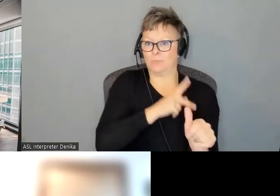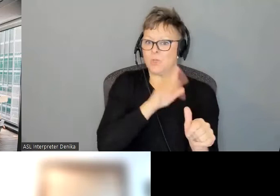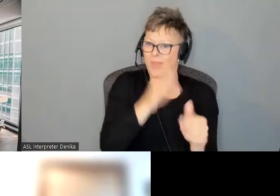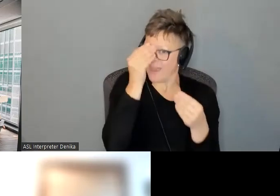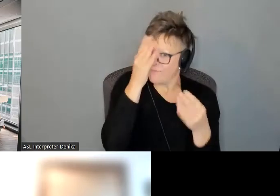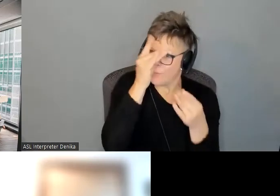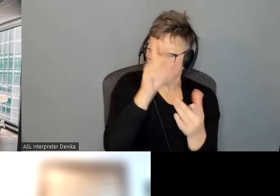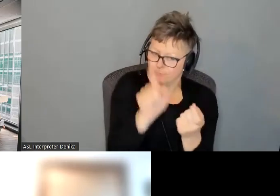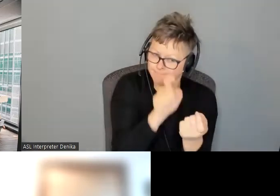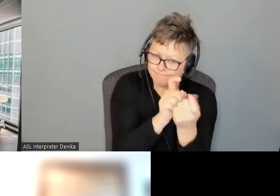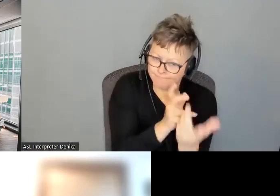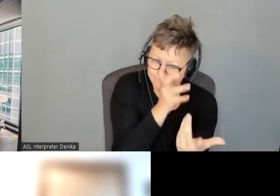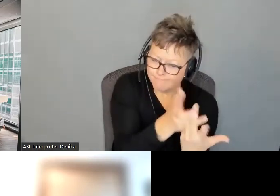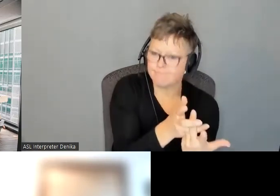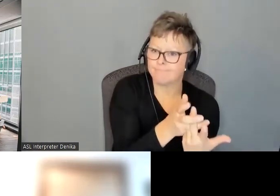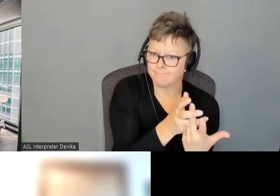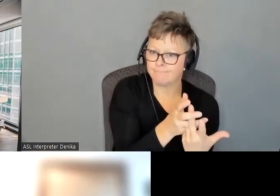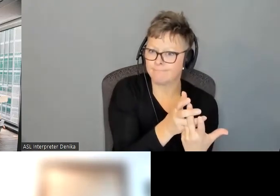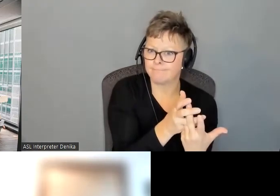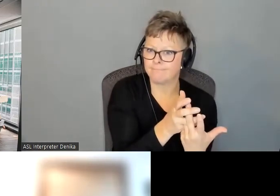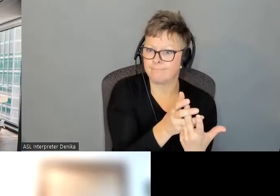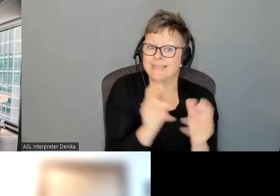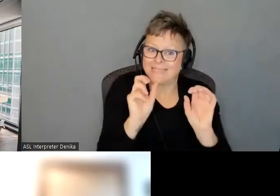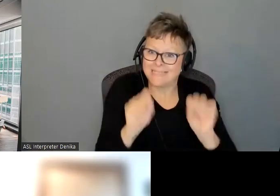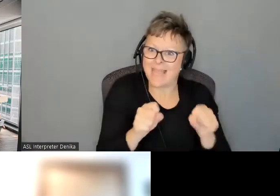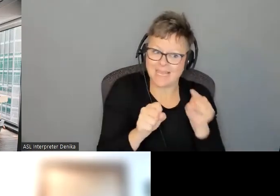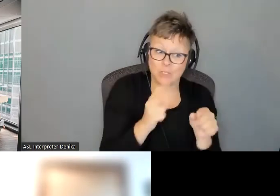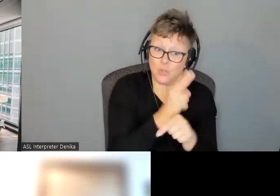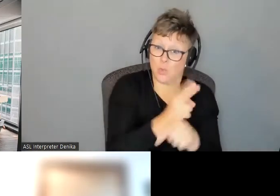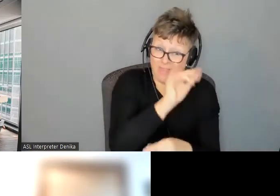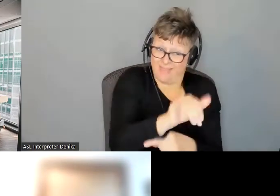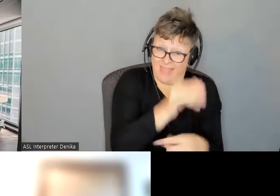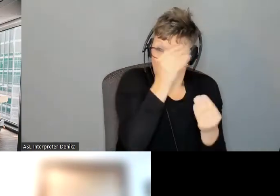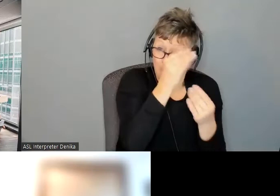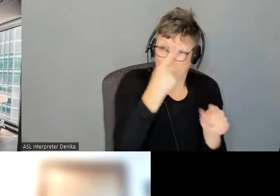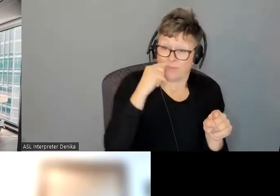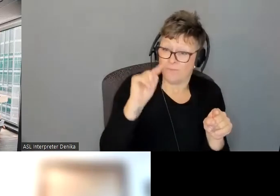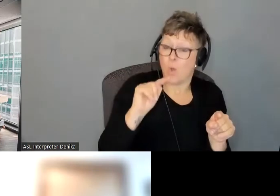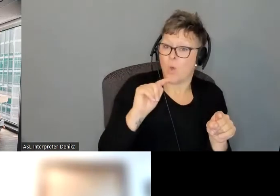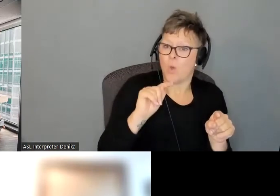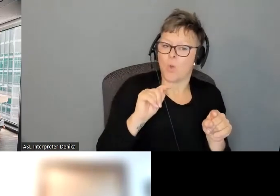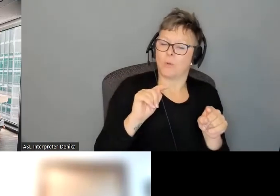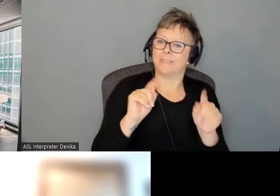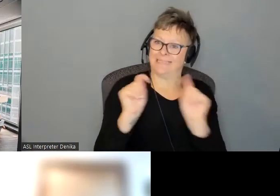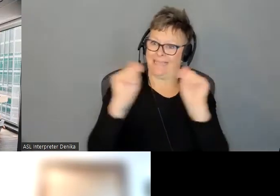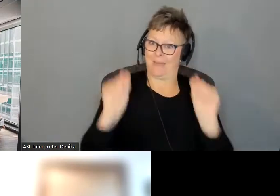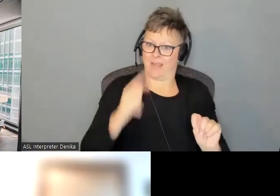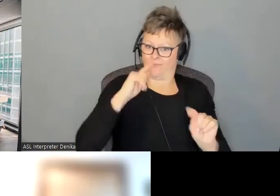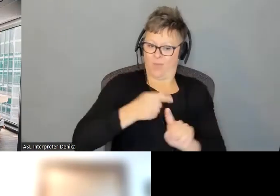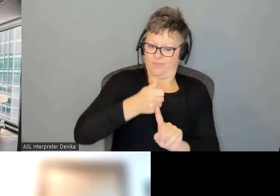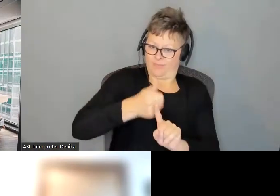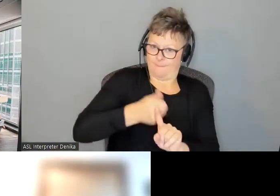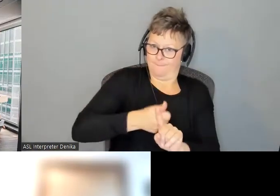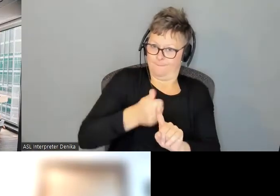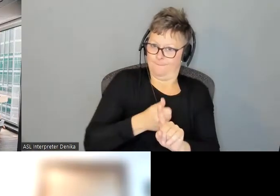at then about using the data to build a personalized template. So looking at how they've used it, looking at the days